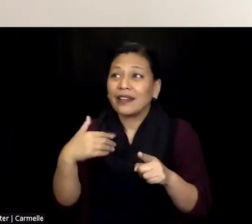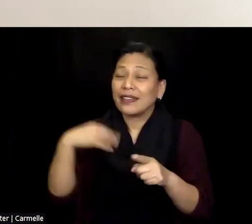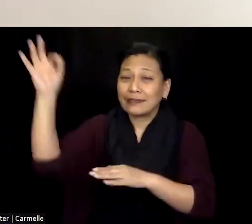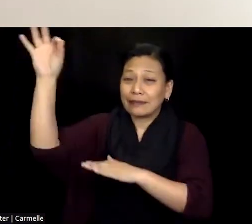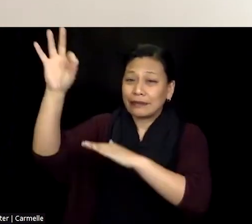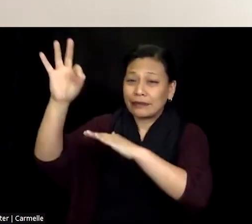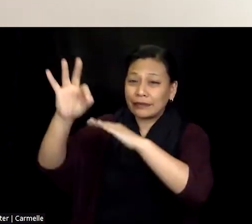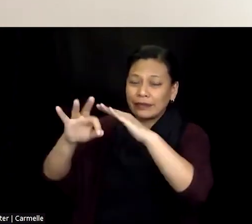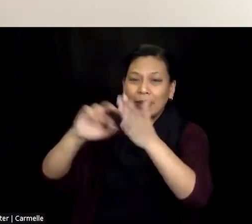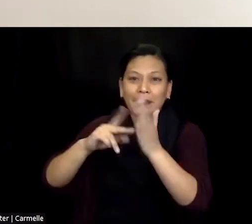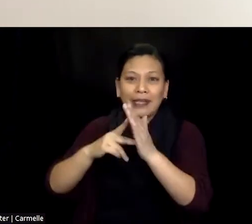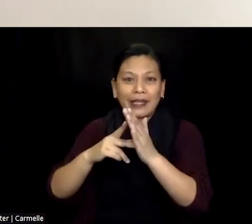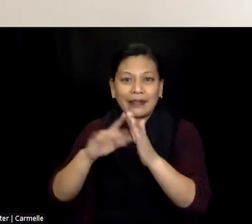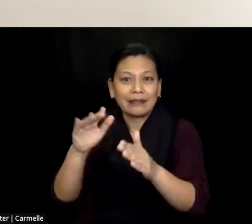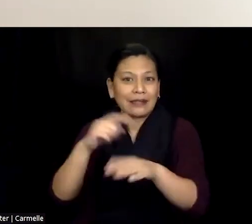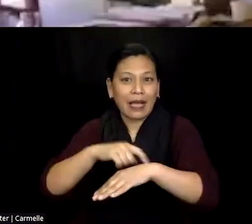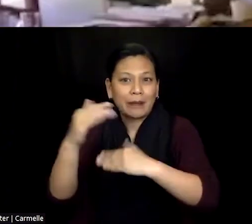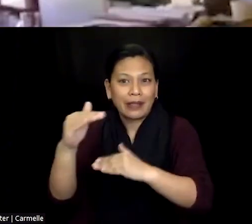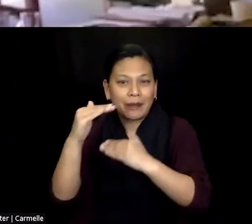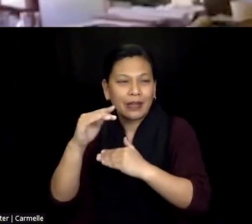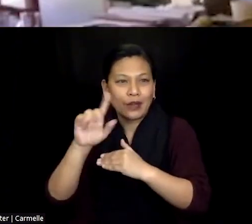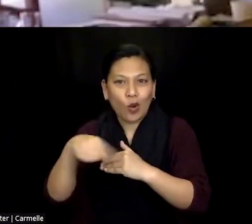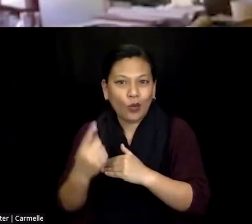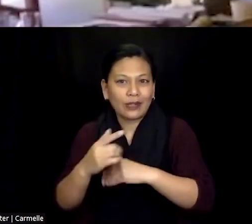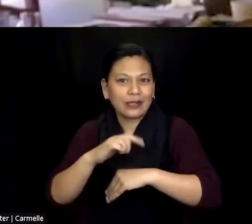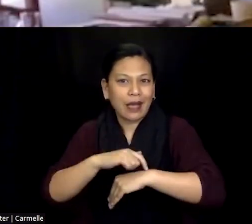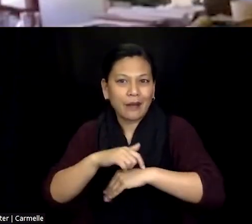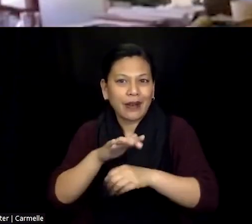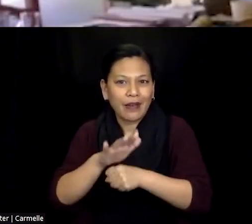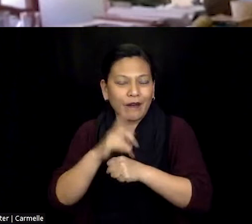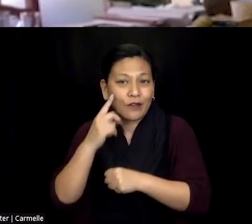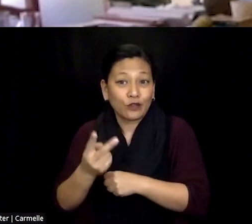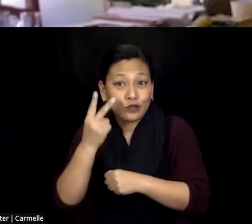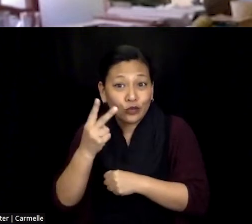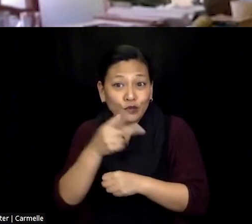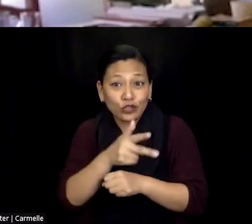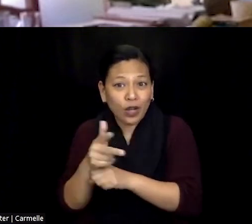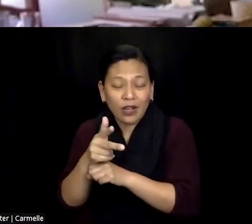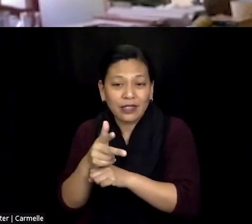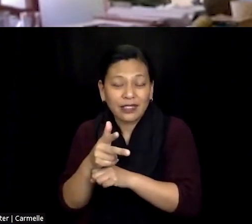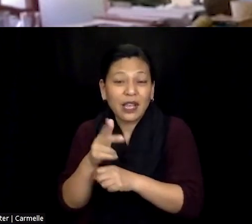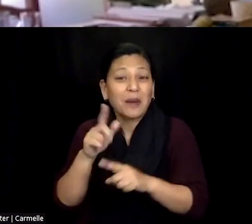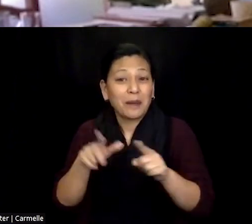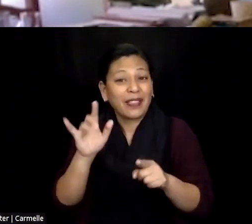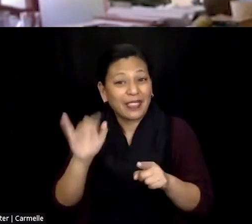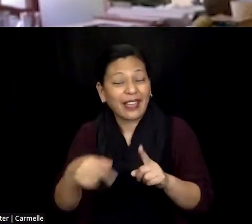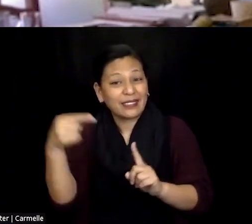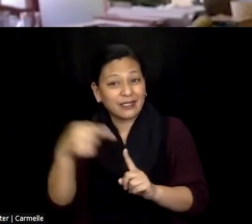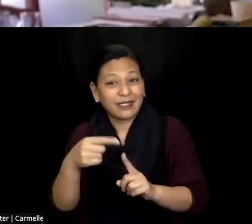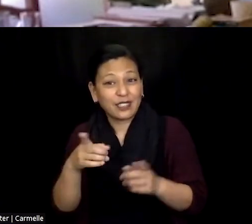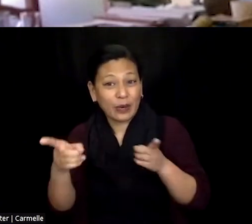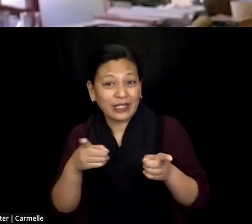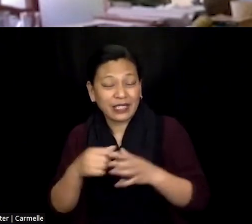Mm-hmm. And I think that that is so profound across the boards, where like that really is directing. You always end